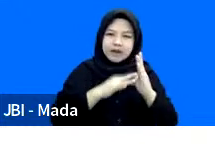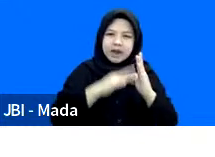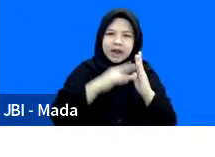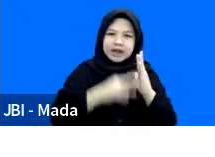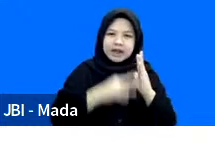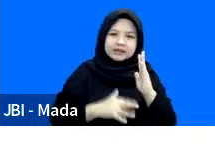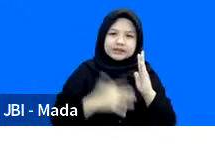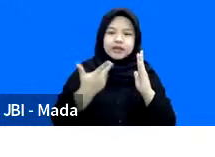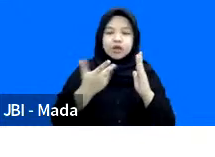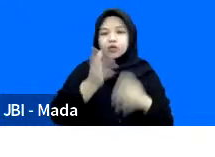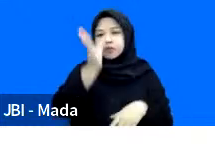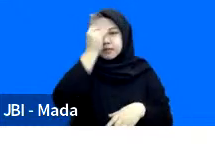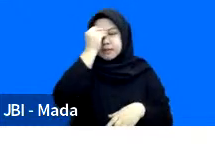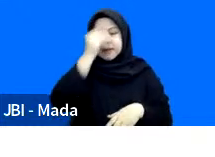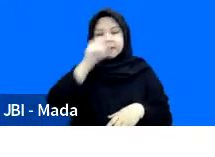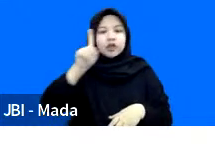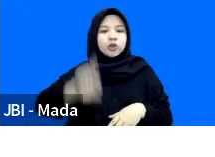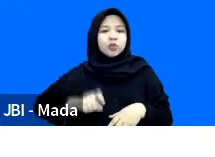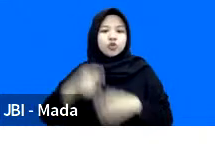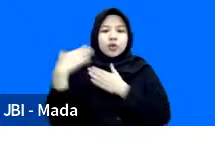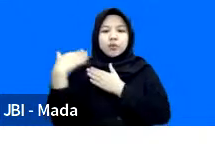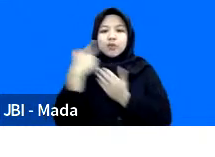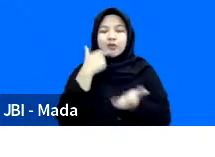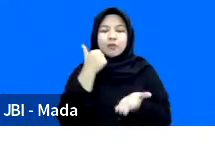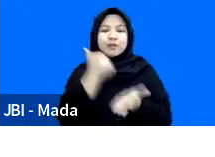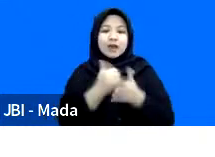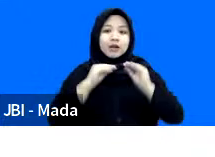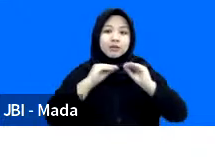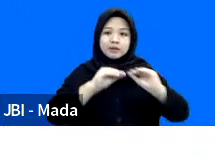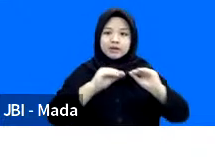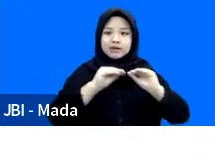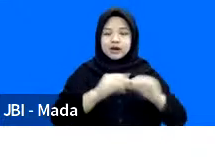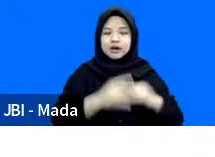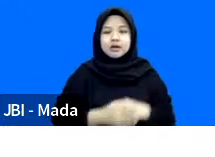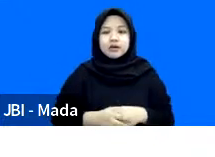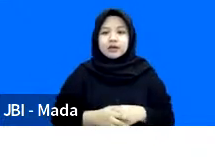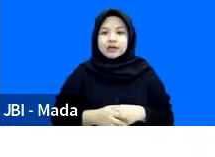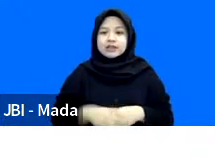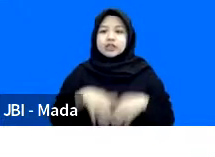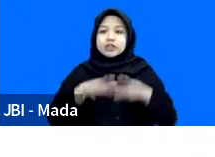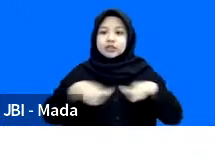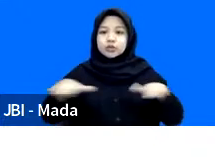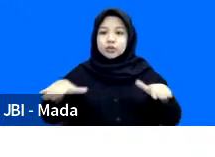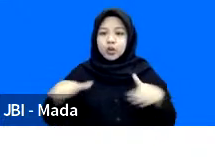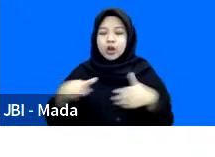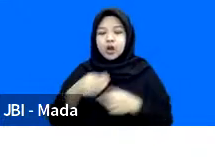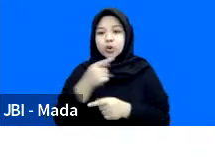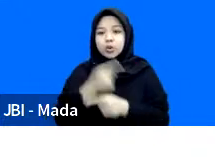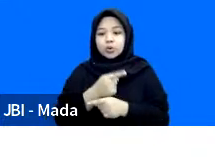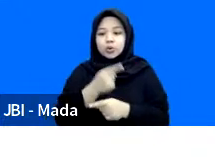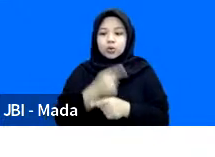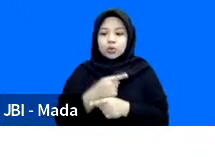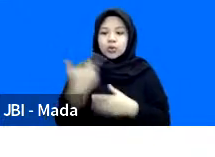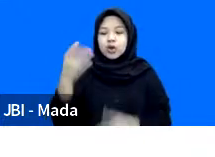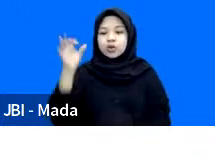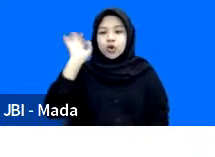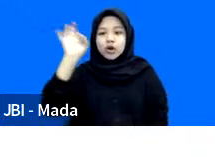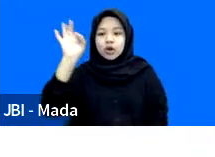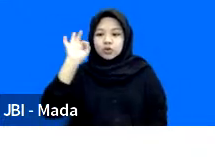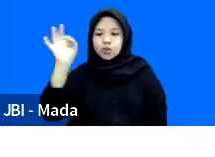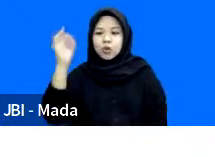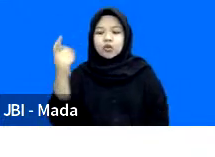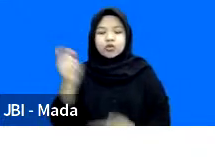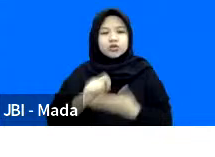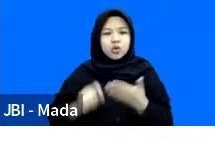stakeholders, that's students, teachers, caregivers, school leadership, communities, parents. We know that physical health